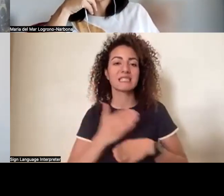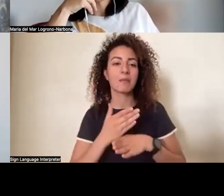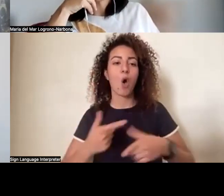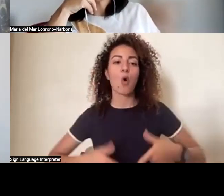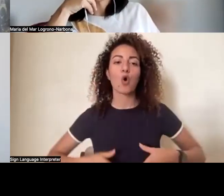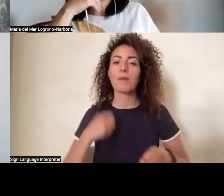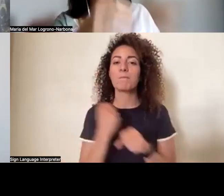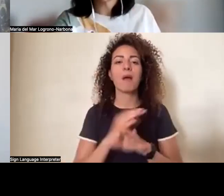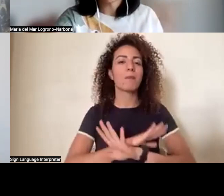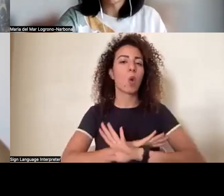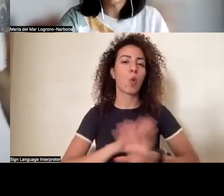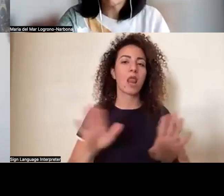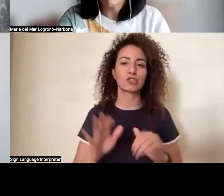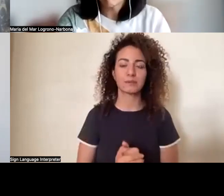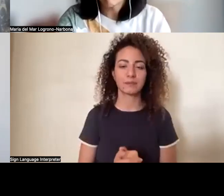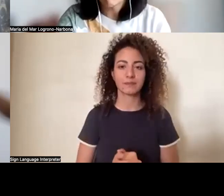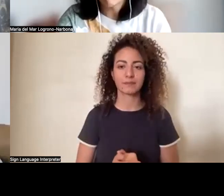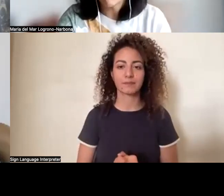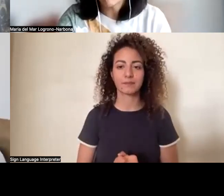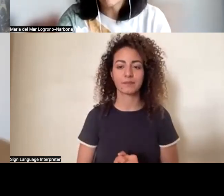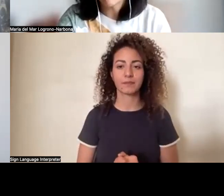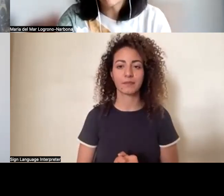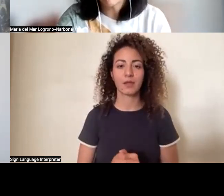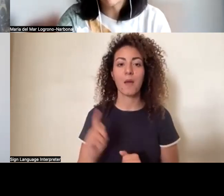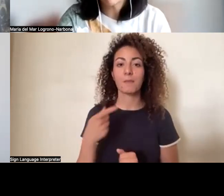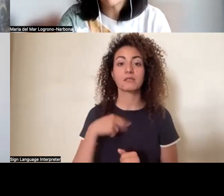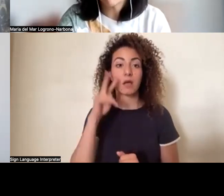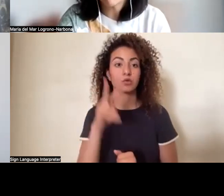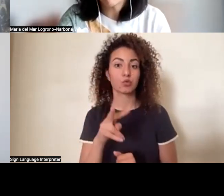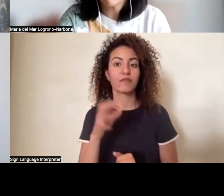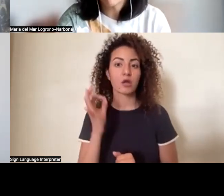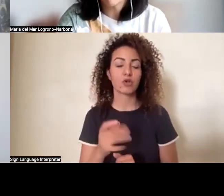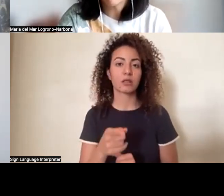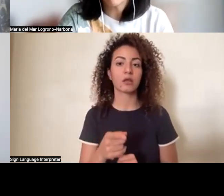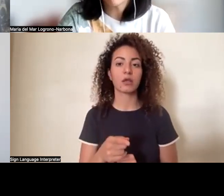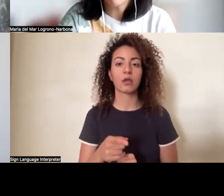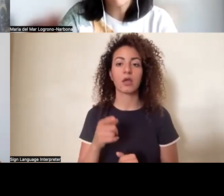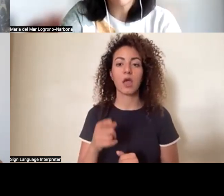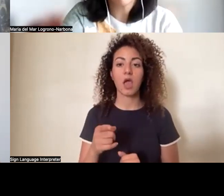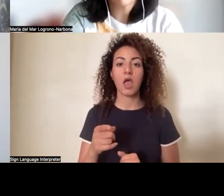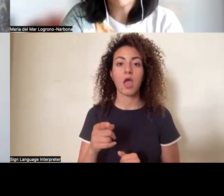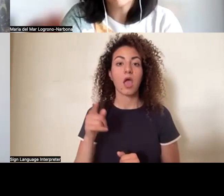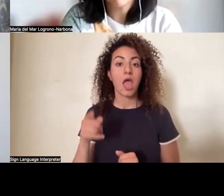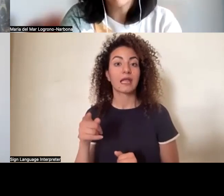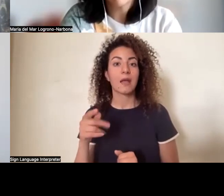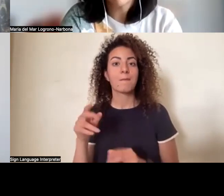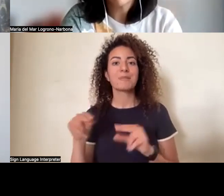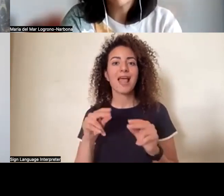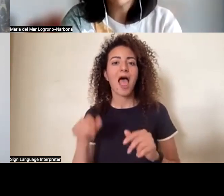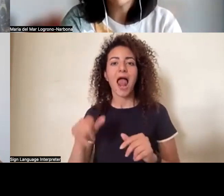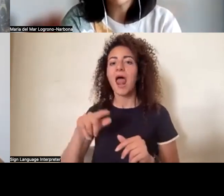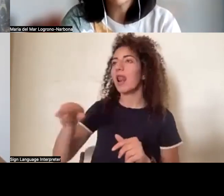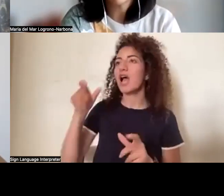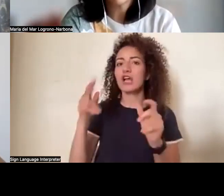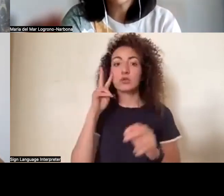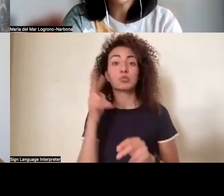We do need that. And yeah, but at the same time, this is making the government look good. It's making the government,